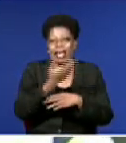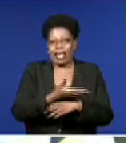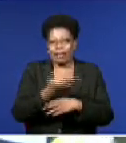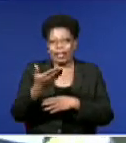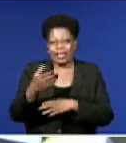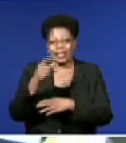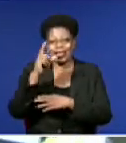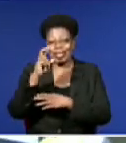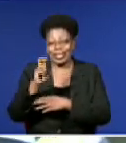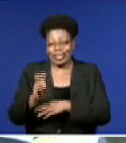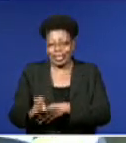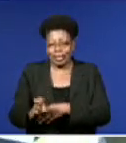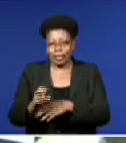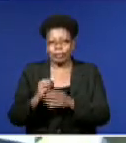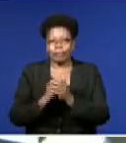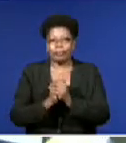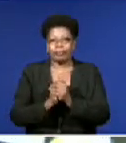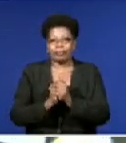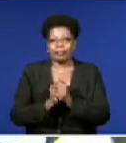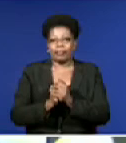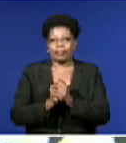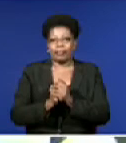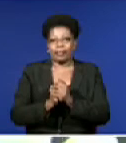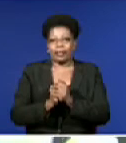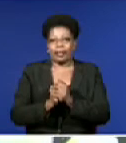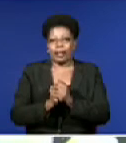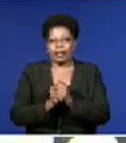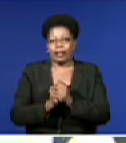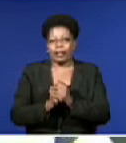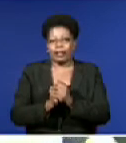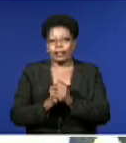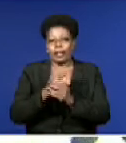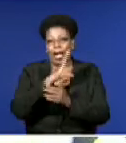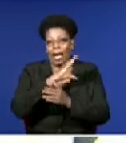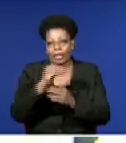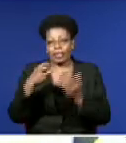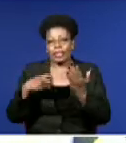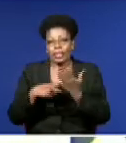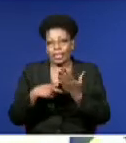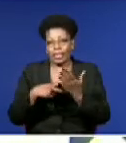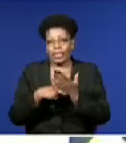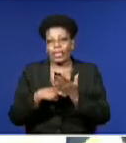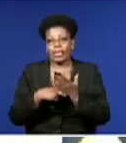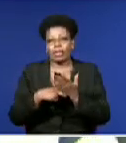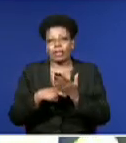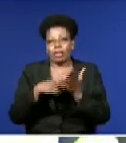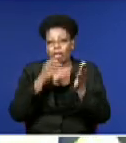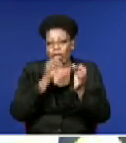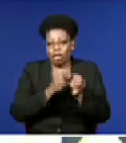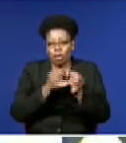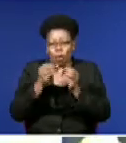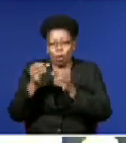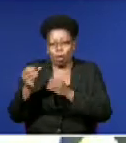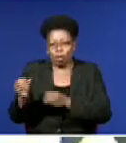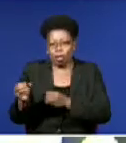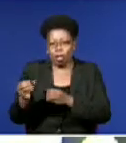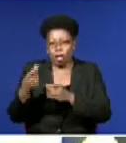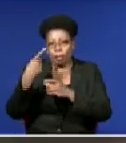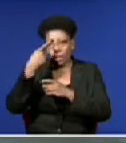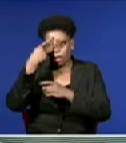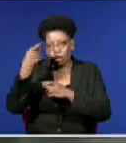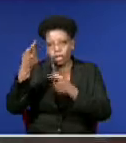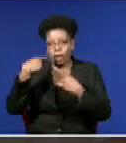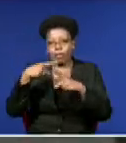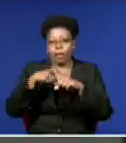need. And also we went into the ticketing, trying to get their tickets in order because they're coming from different